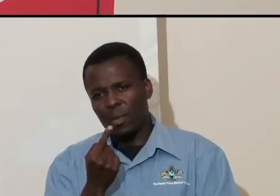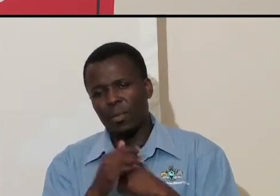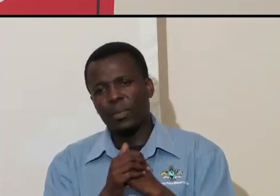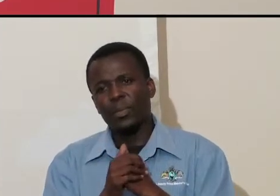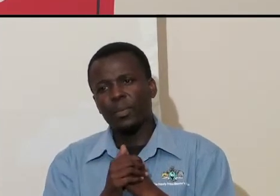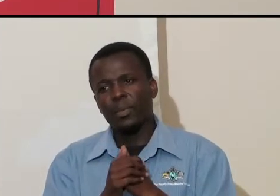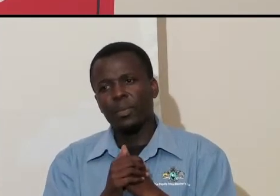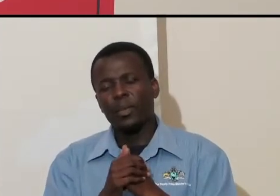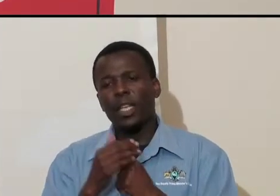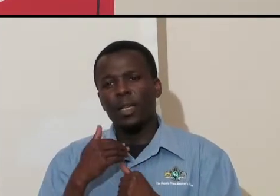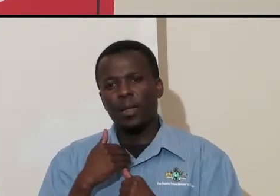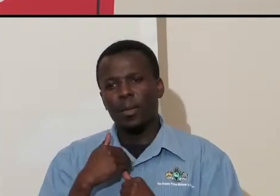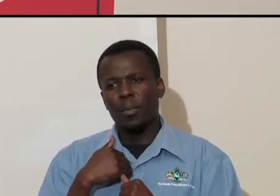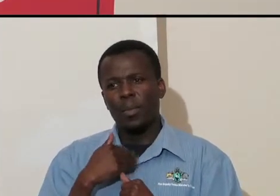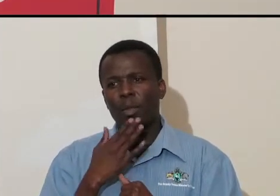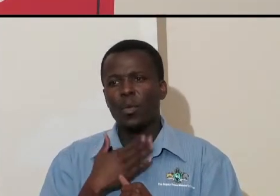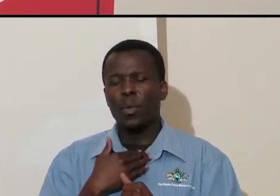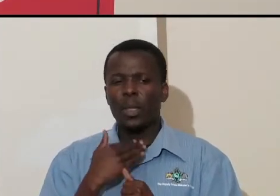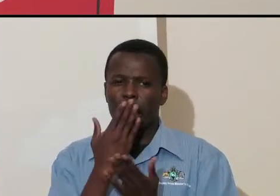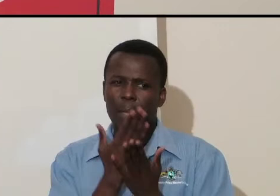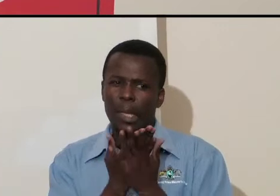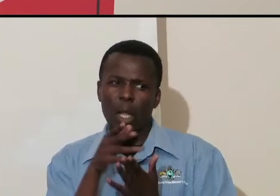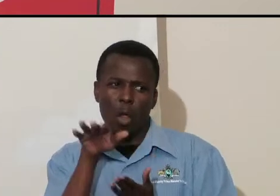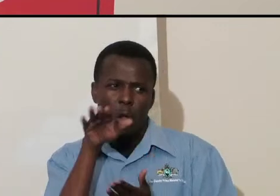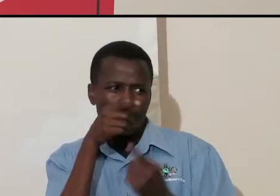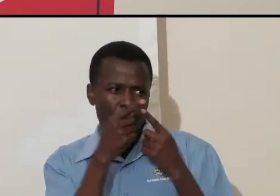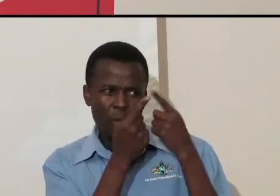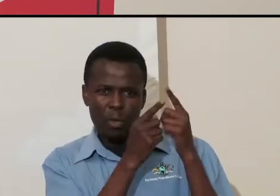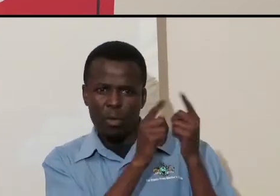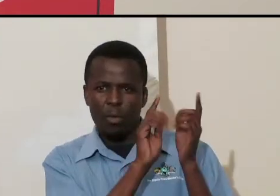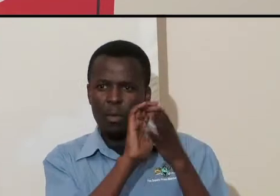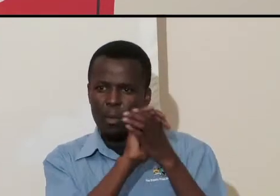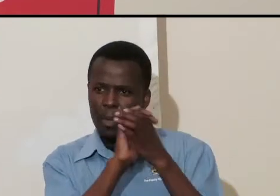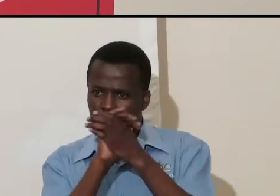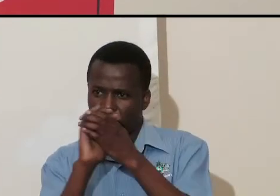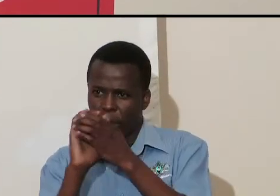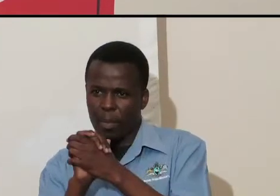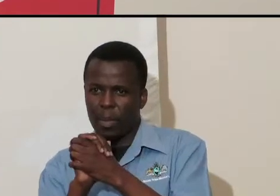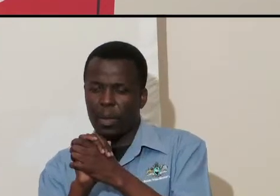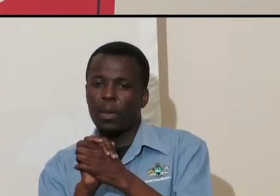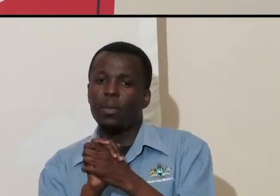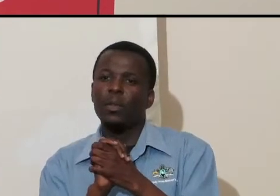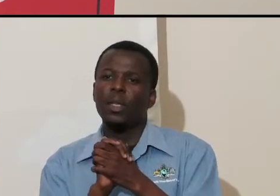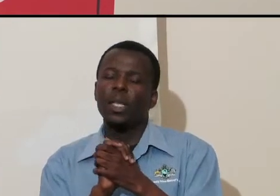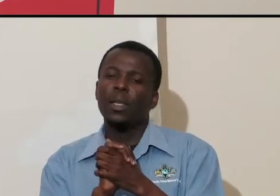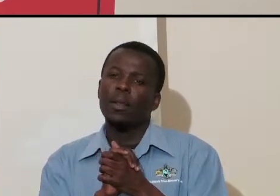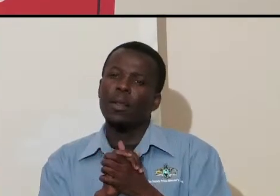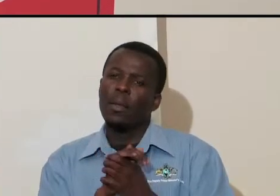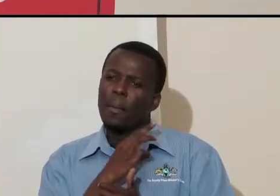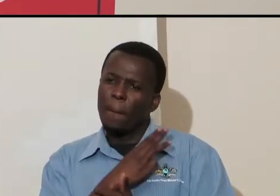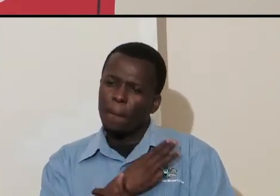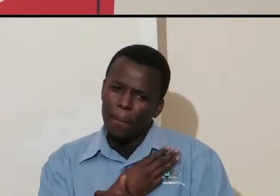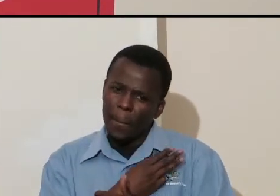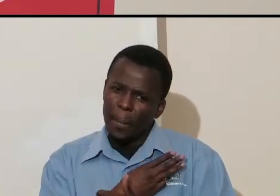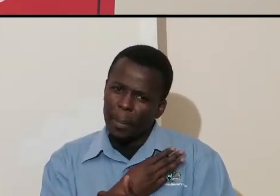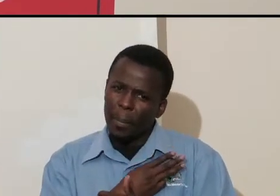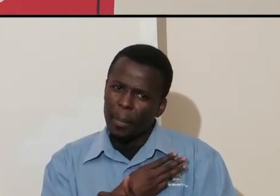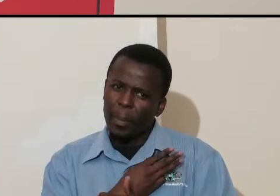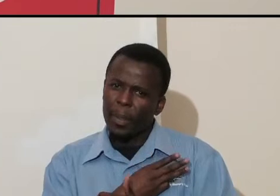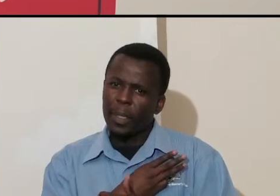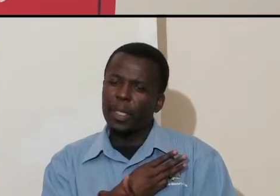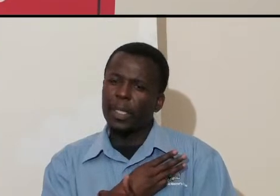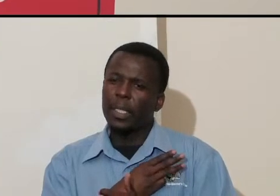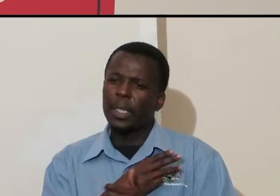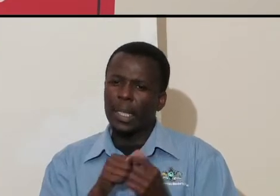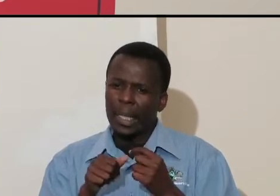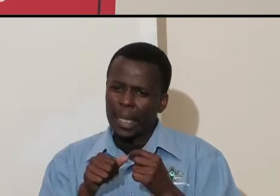pandemics, I would like to call upon all partners and stakeholders in the HIV response to transform unequal gender